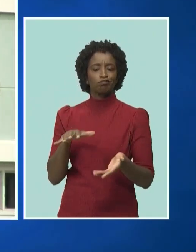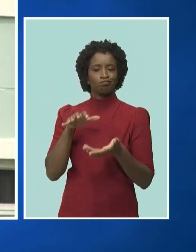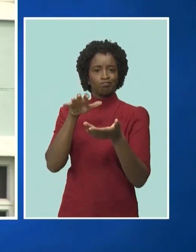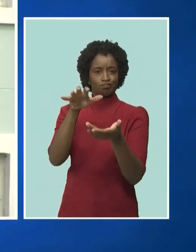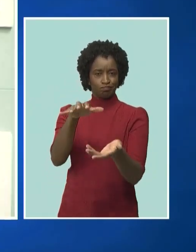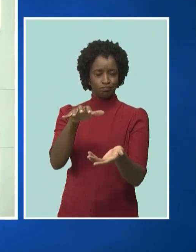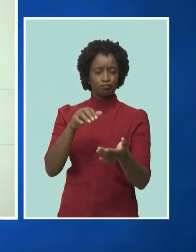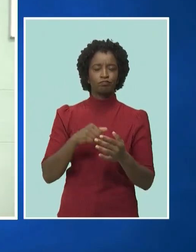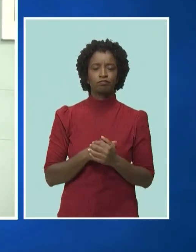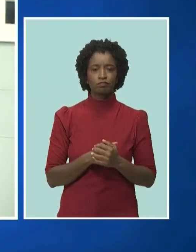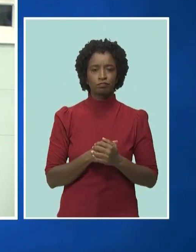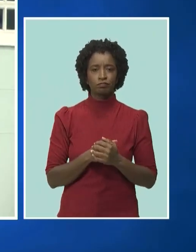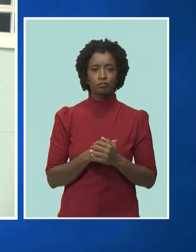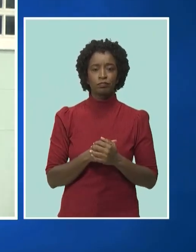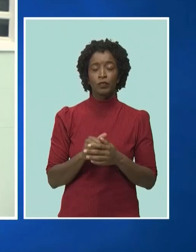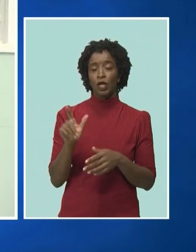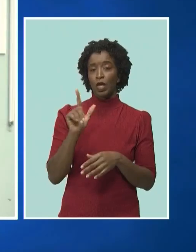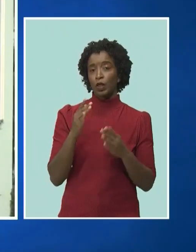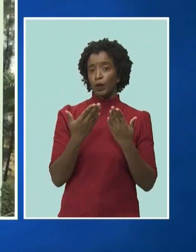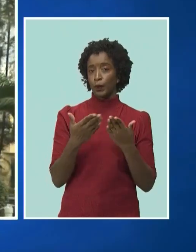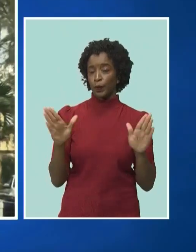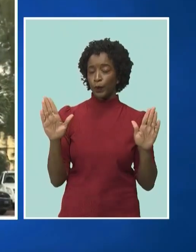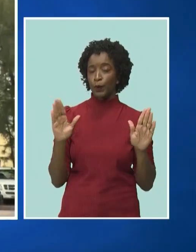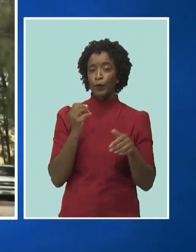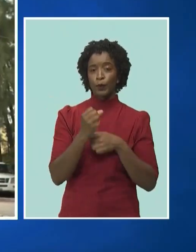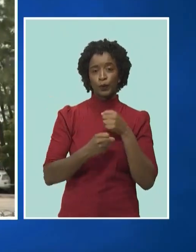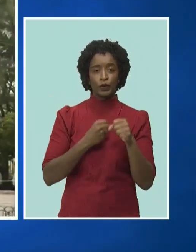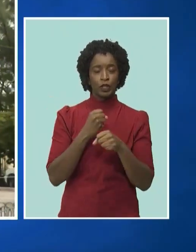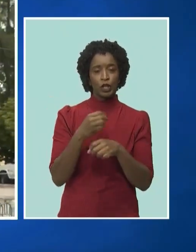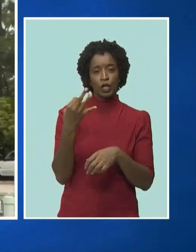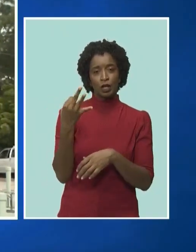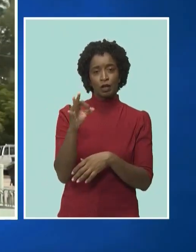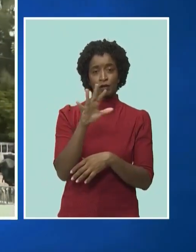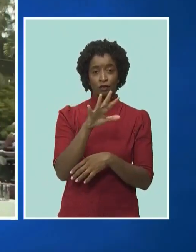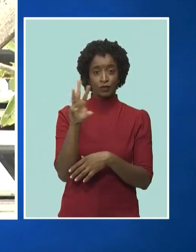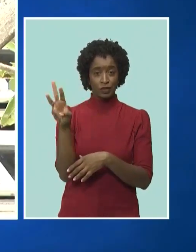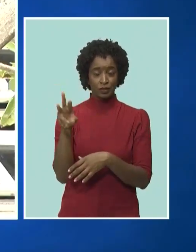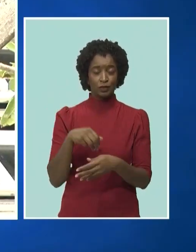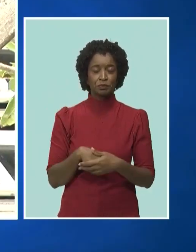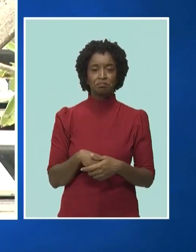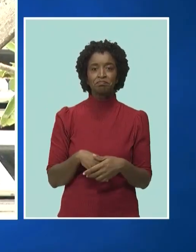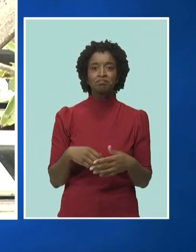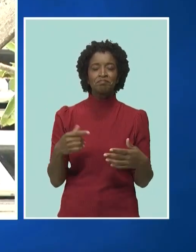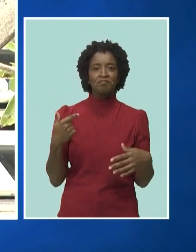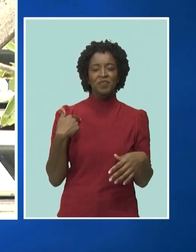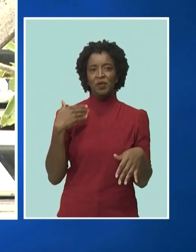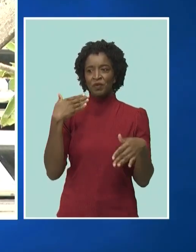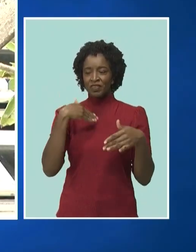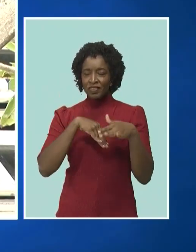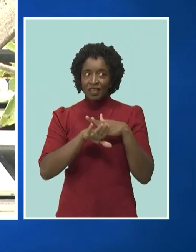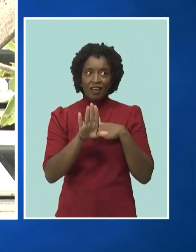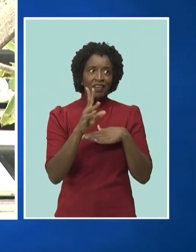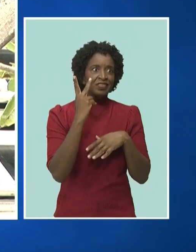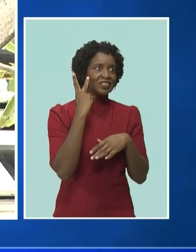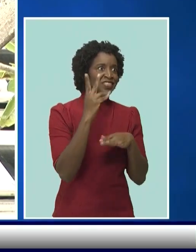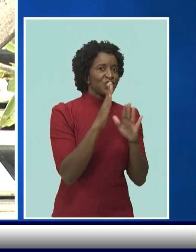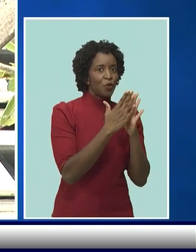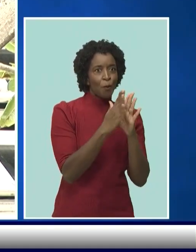day it opened back in 1956. I was so excited when I got inside and saw all those